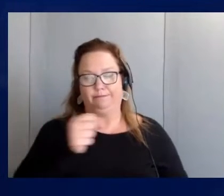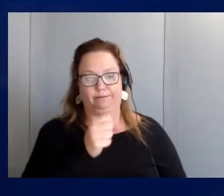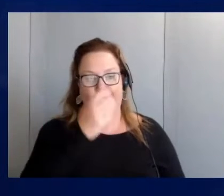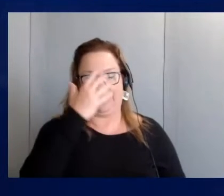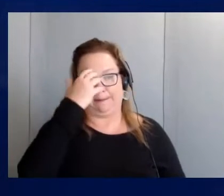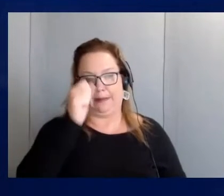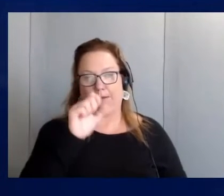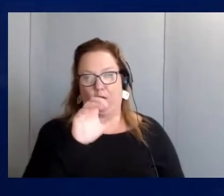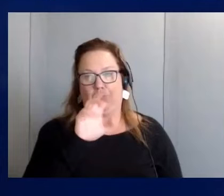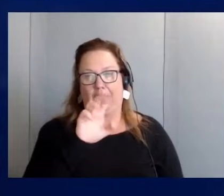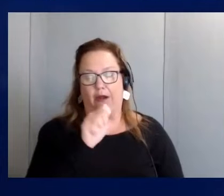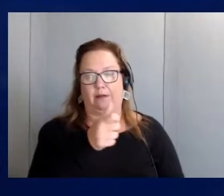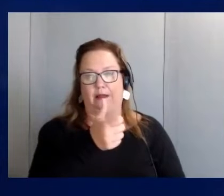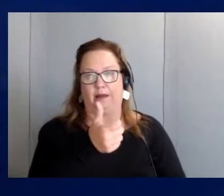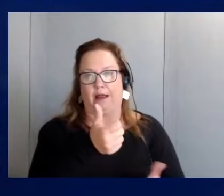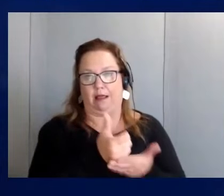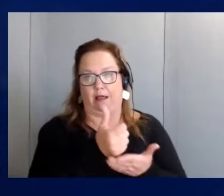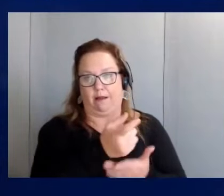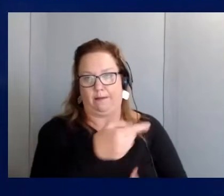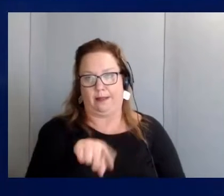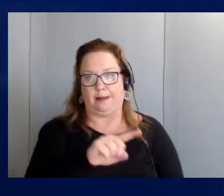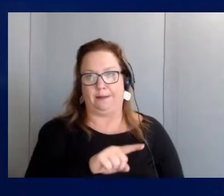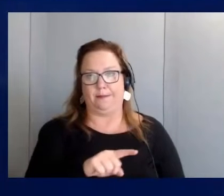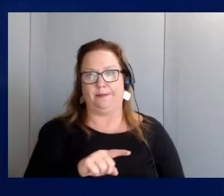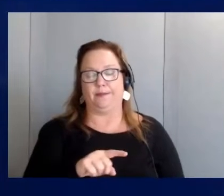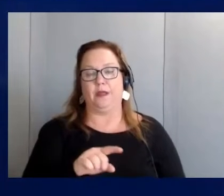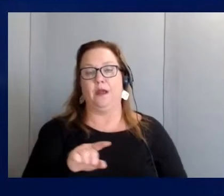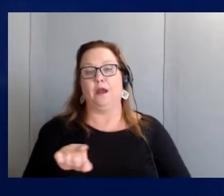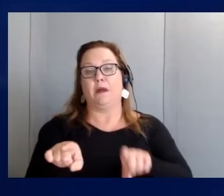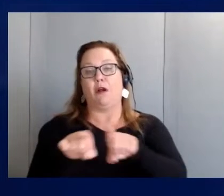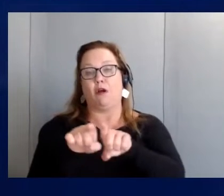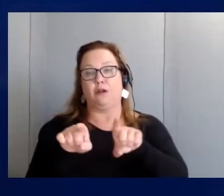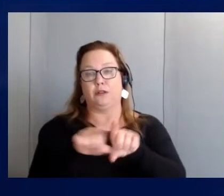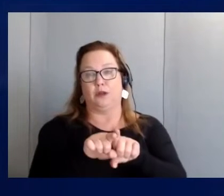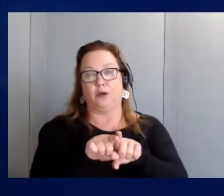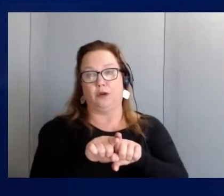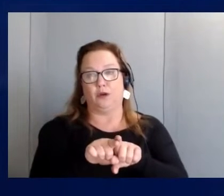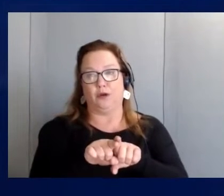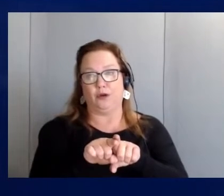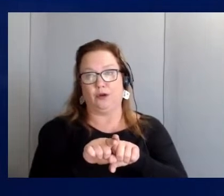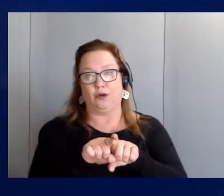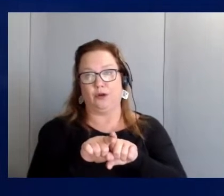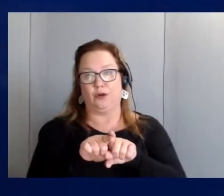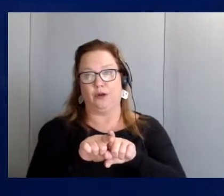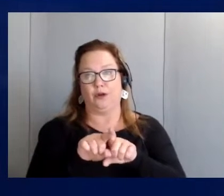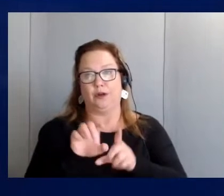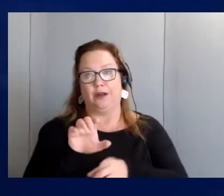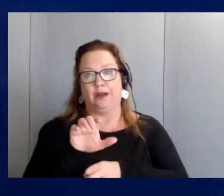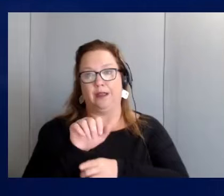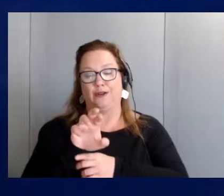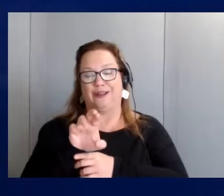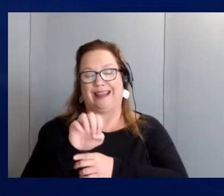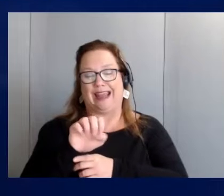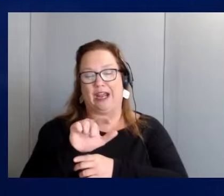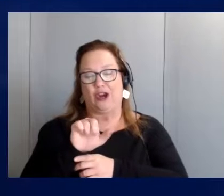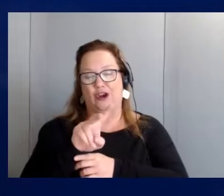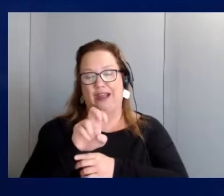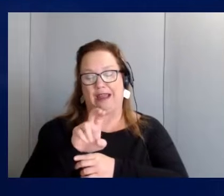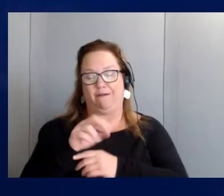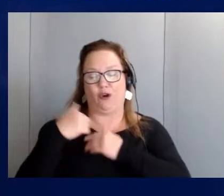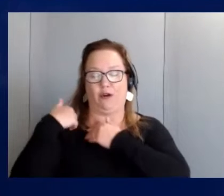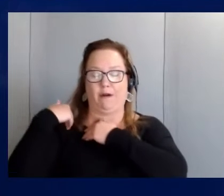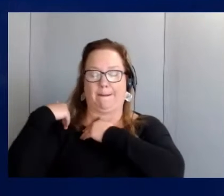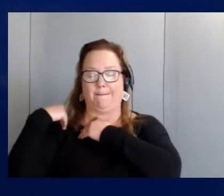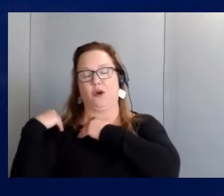their needs. In addition to that, there's a caregiver burden piece. So a lot of us have a lot